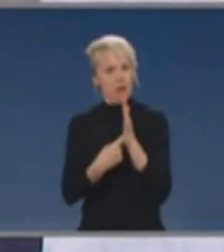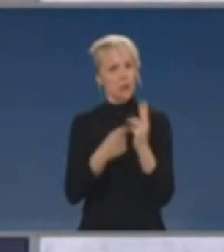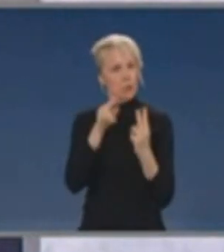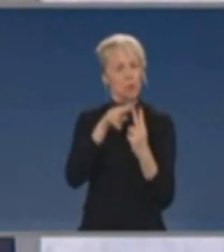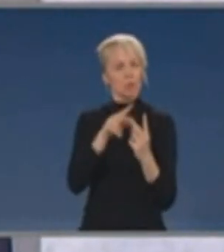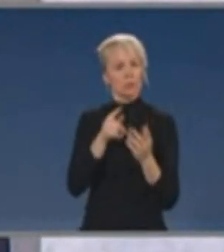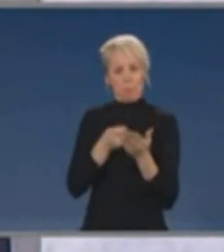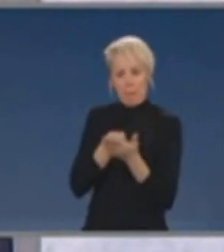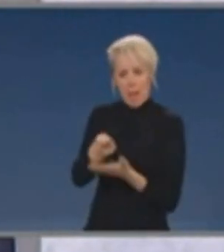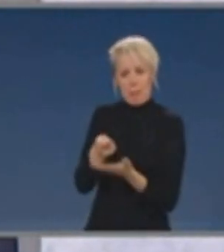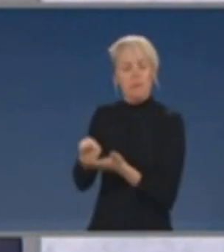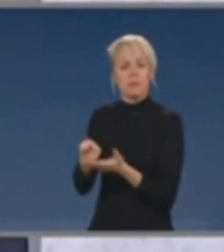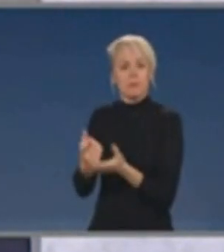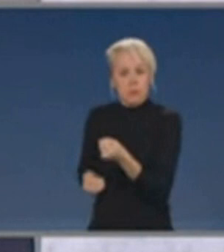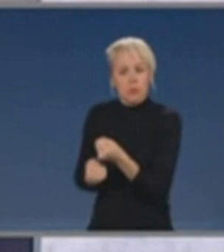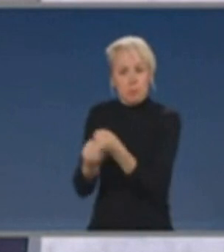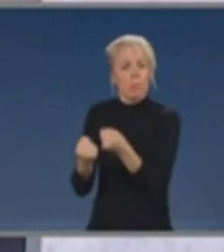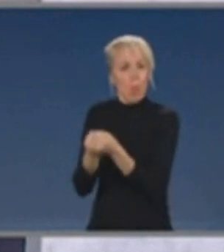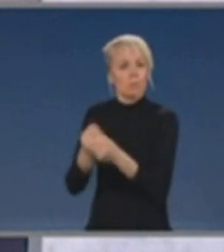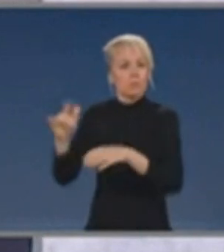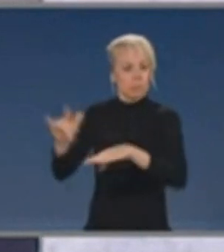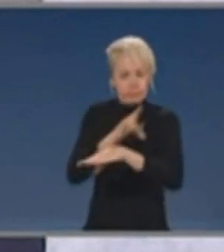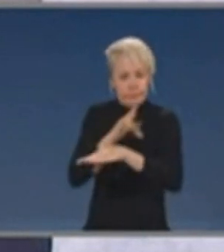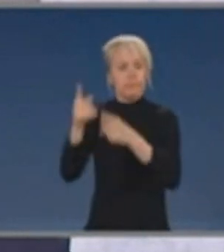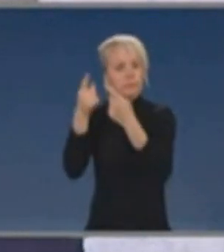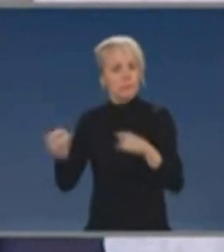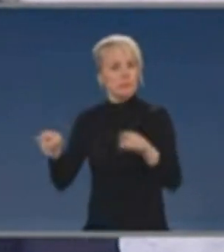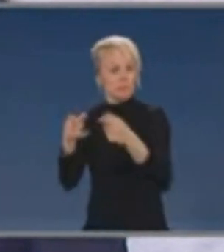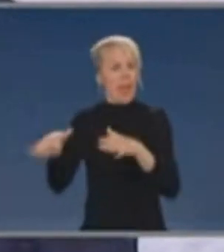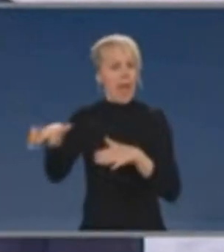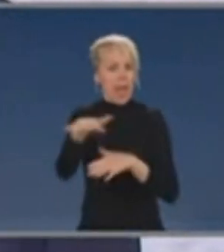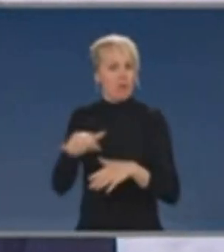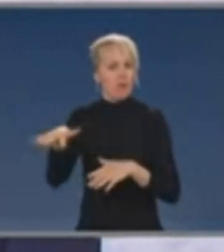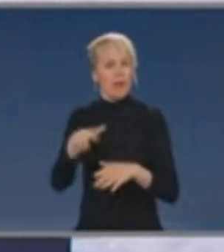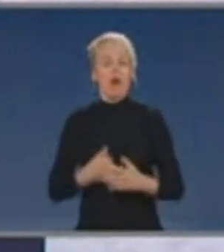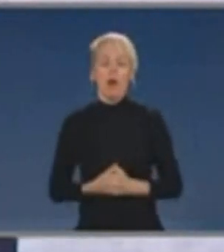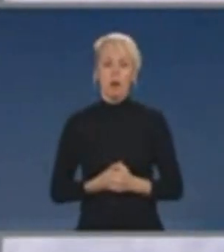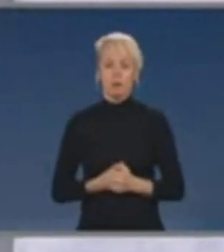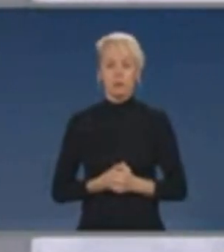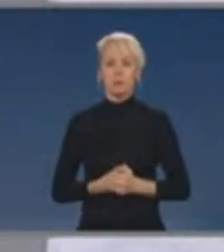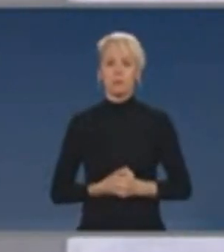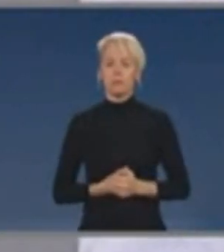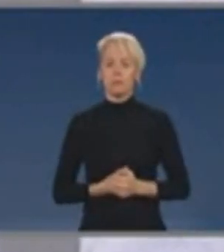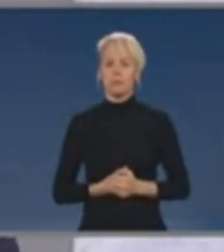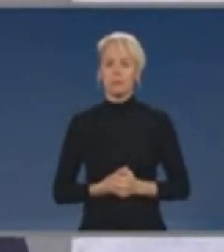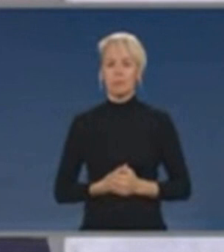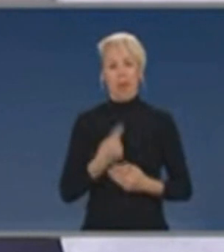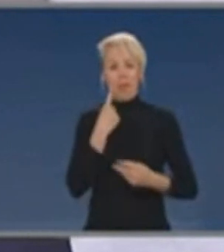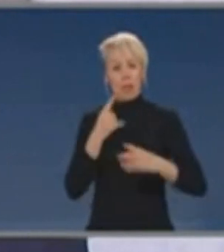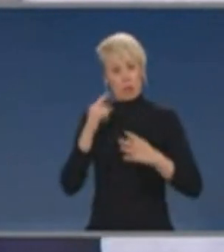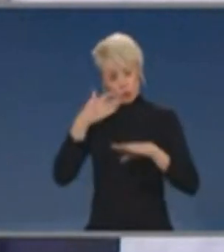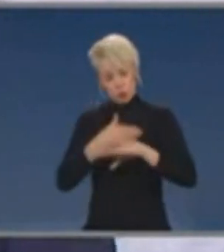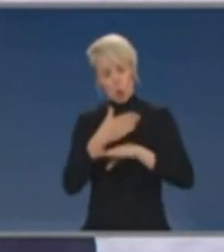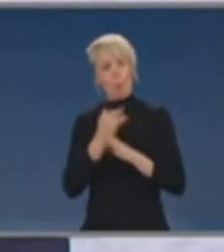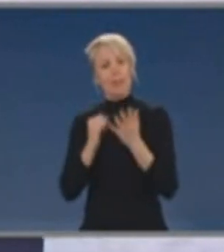sector. And I don't see JobSeeker as second best. I don't. I don't sort of join in the demonising